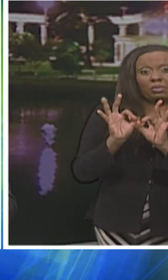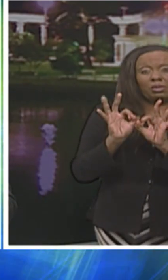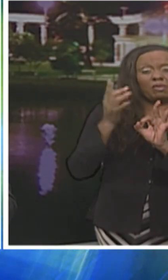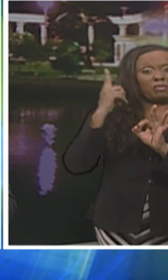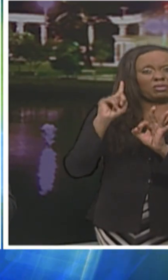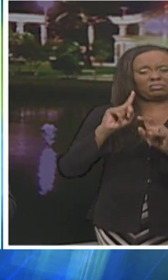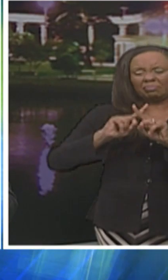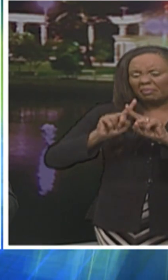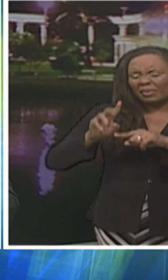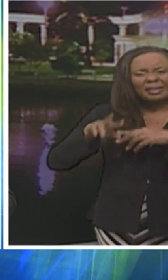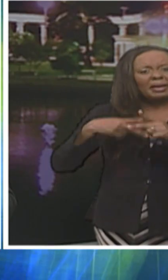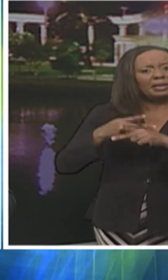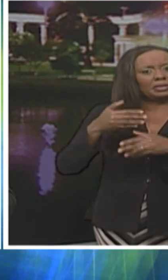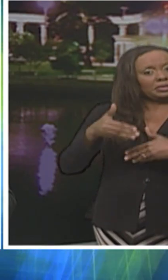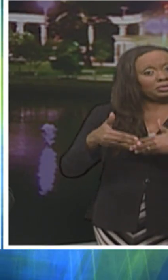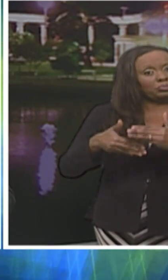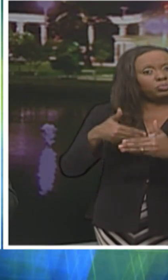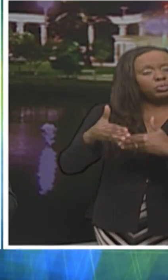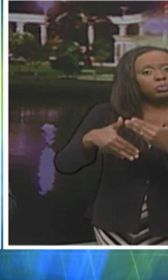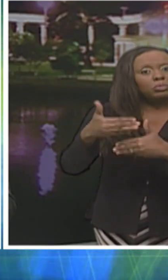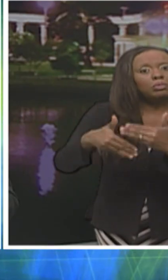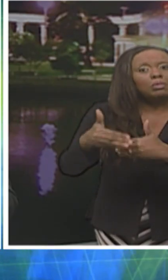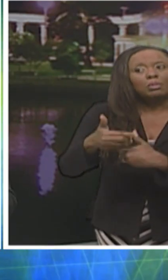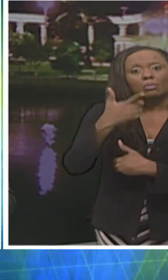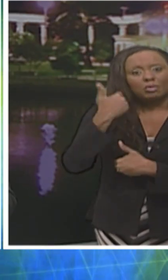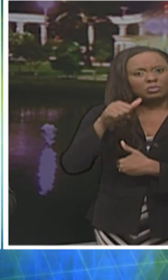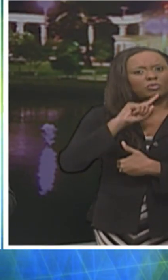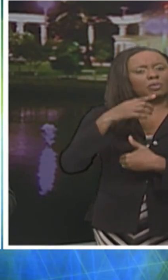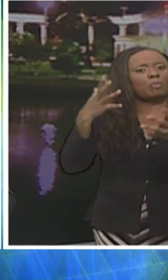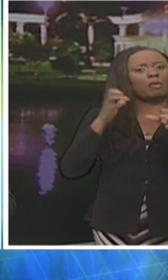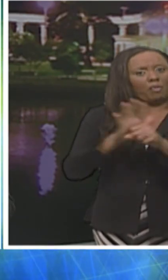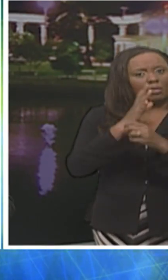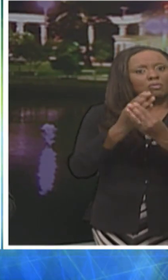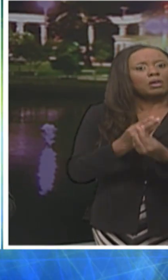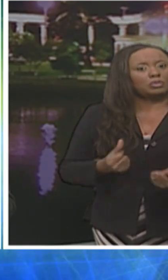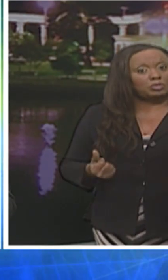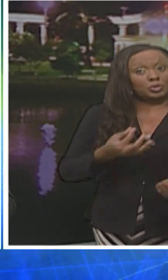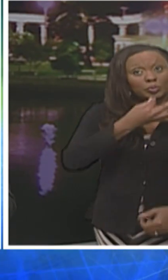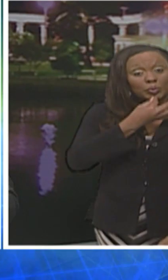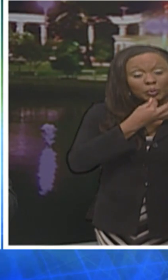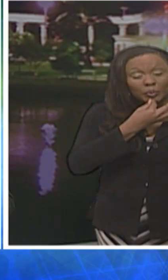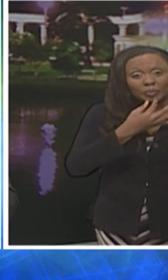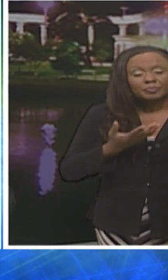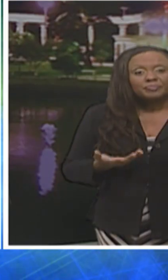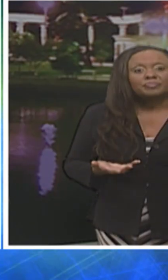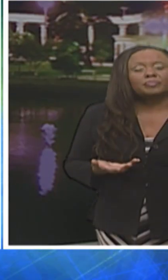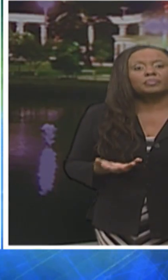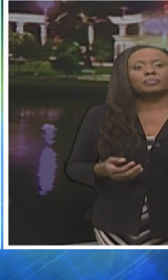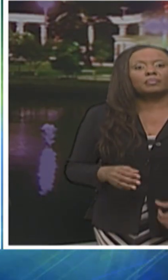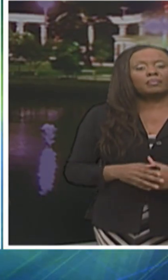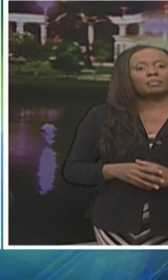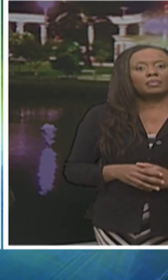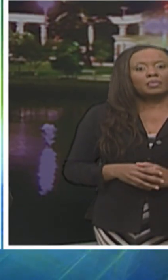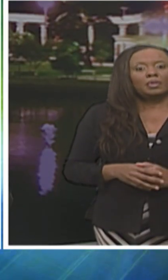or the progressive steps that have been taken towards moving to getting a resolution in place. The short-term measures that we have been